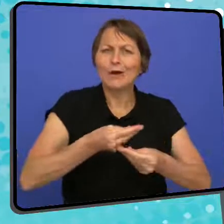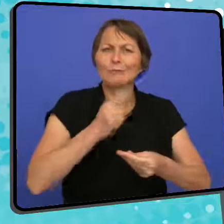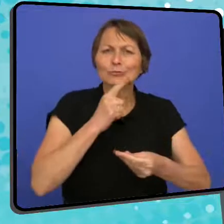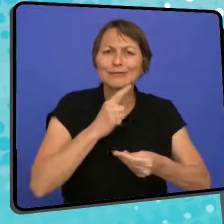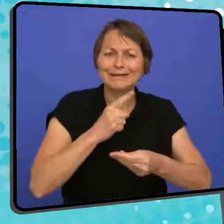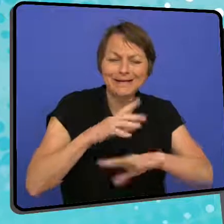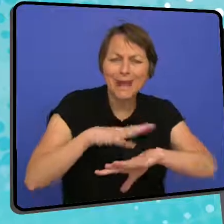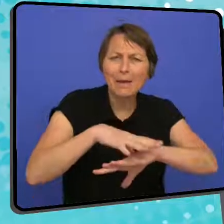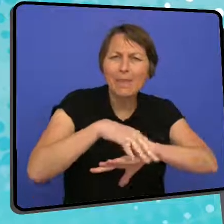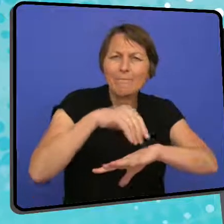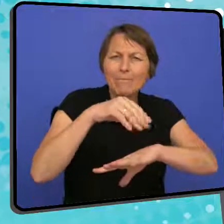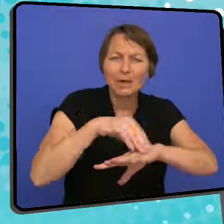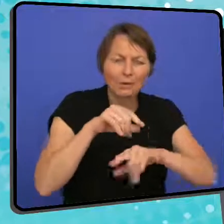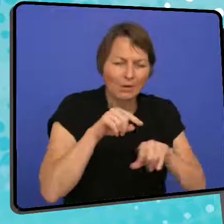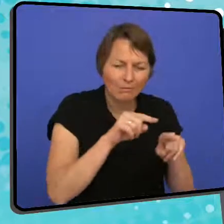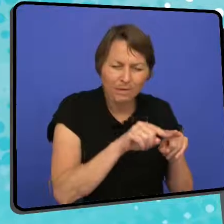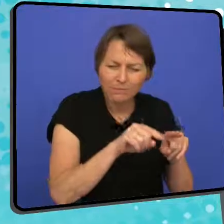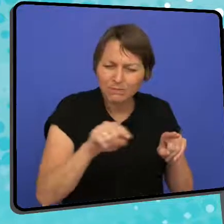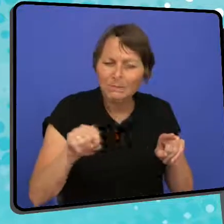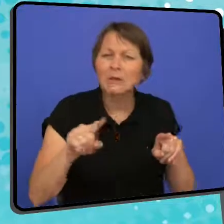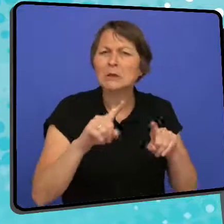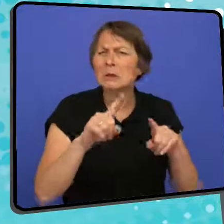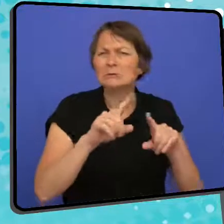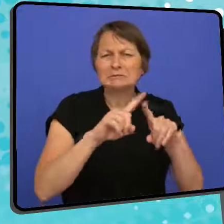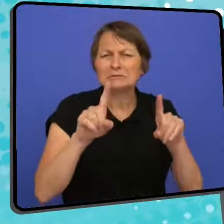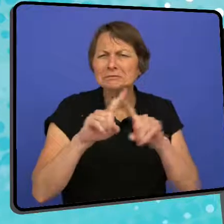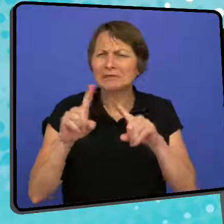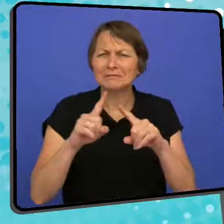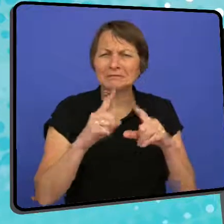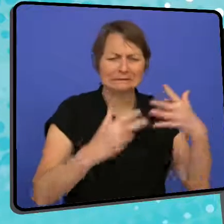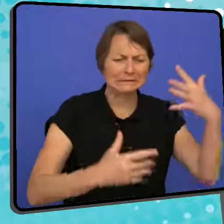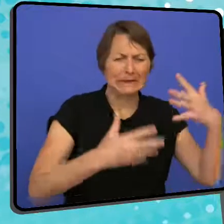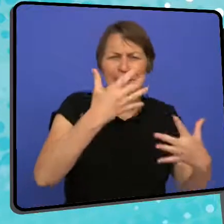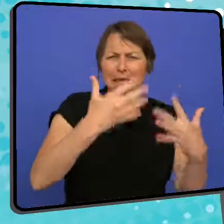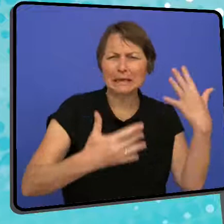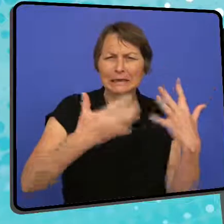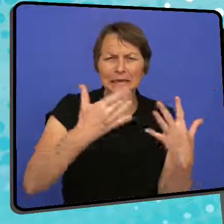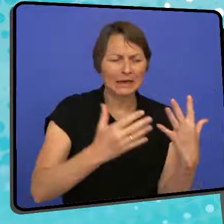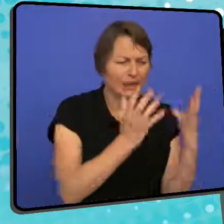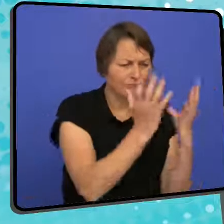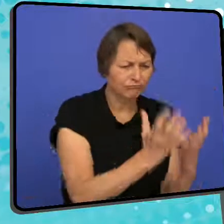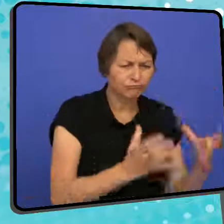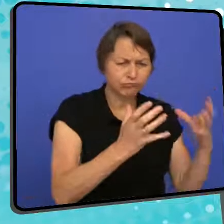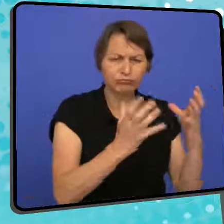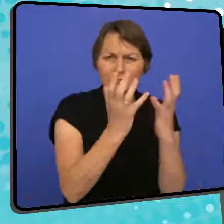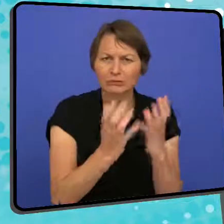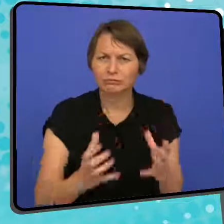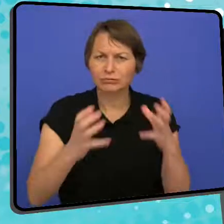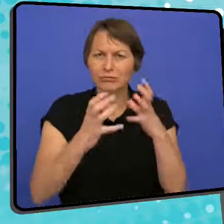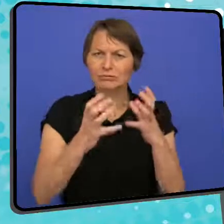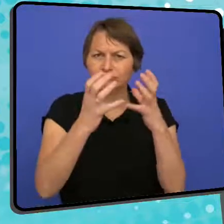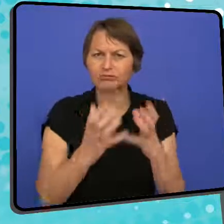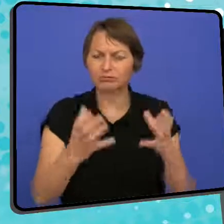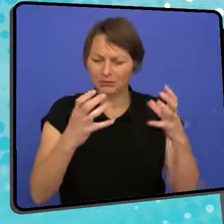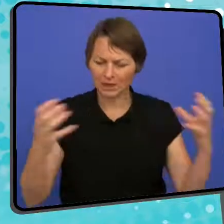firm level data, tabular data, and I did all kind of research, the impact of subsidy growth,